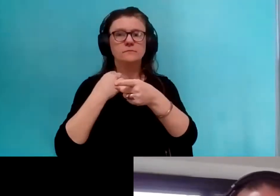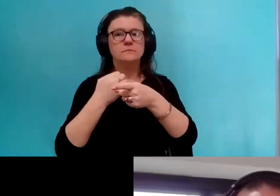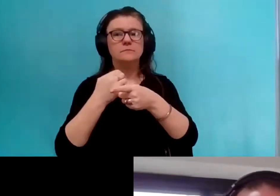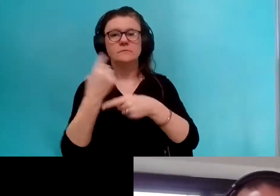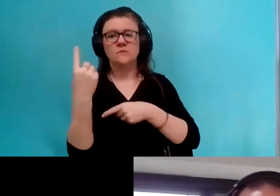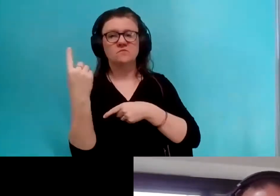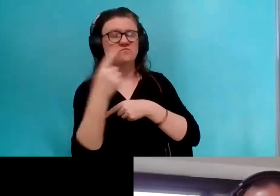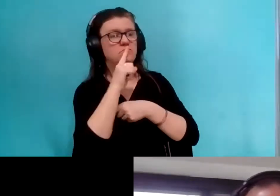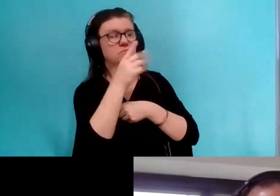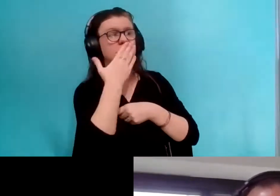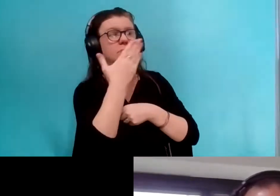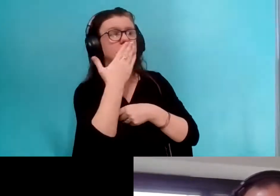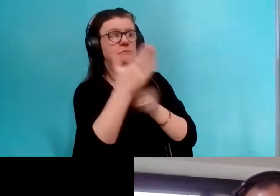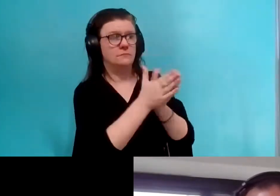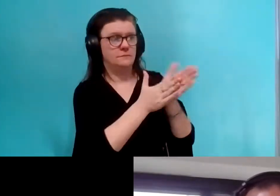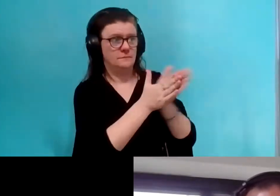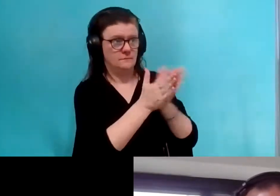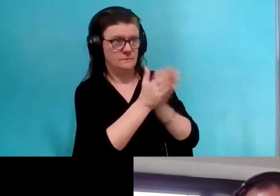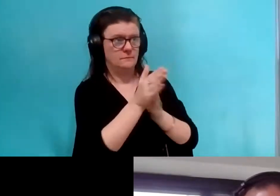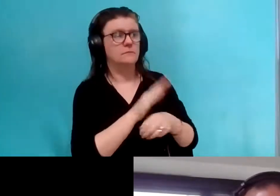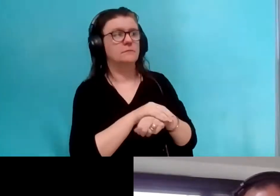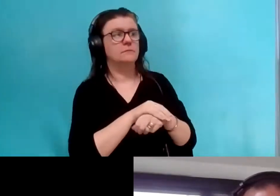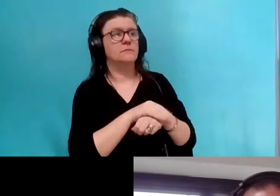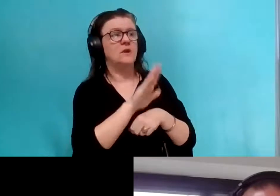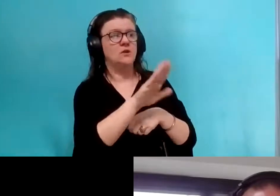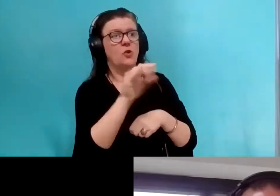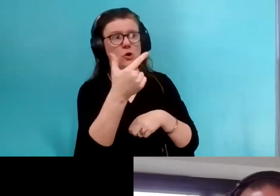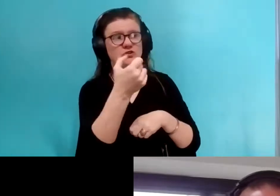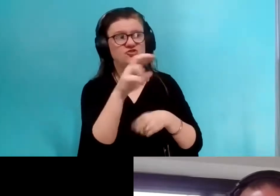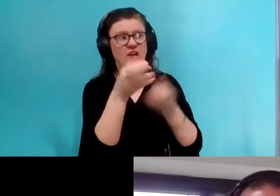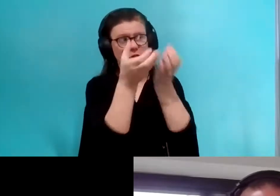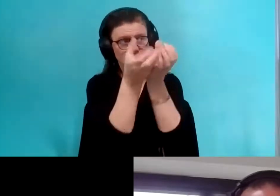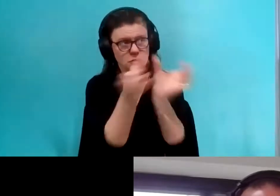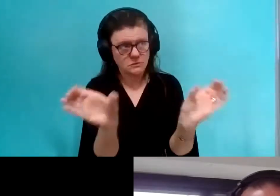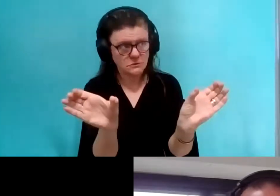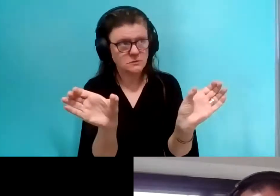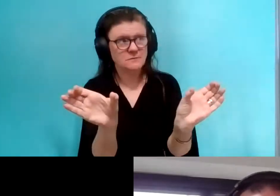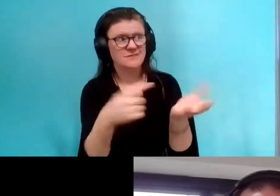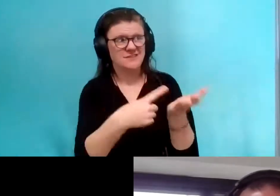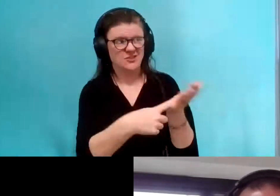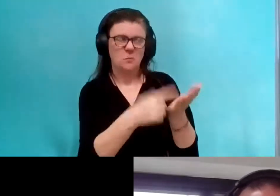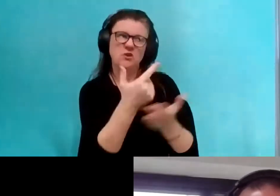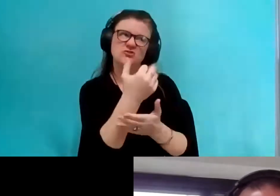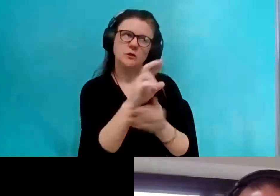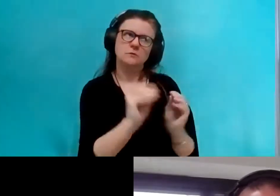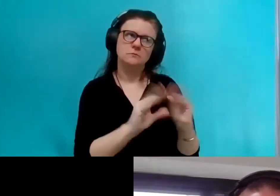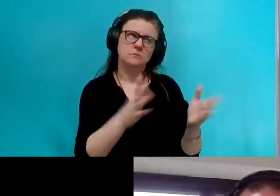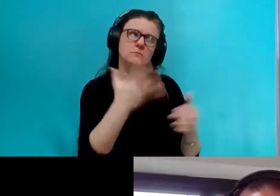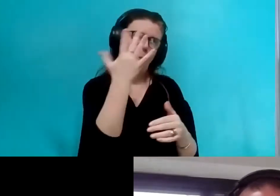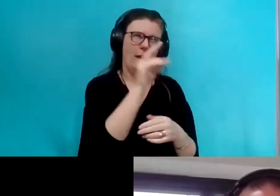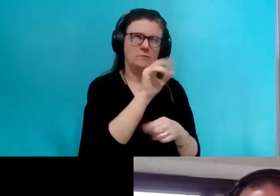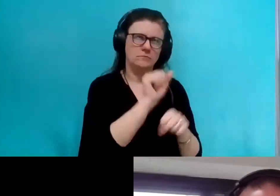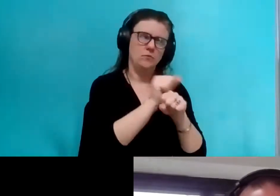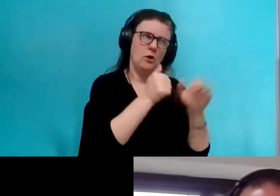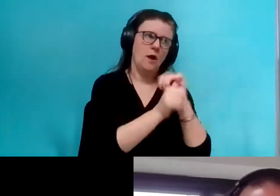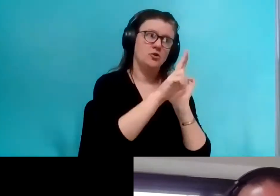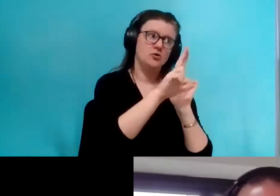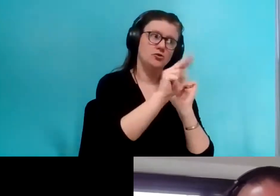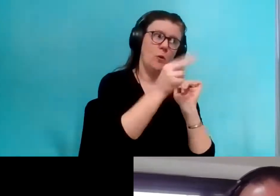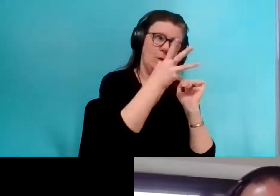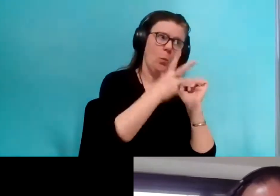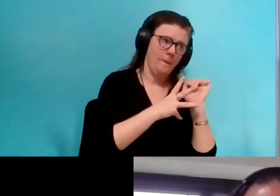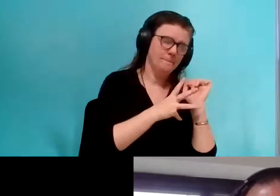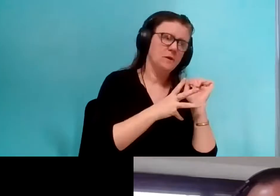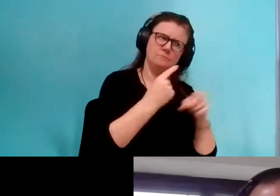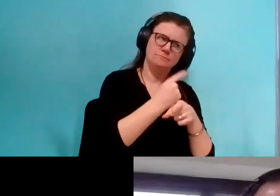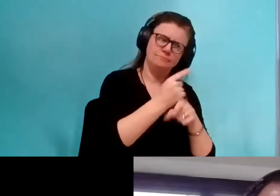the initiative. You're disaggregating gender, and you've talked about gender a lot, obviously coming from UN Women, completely